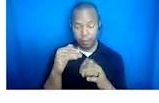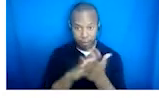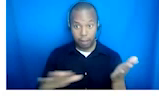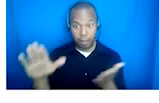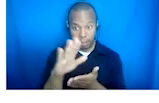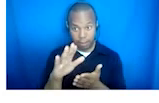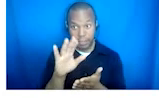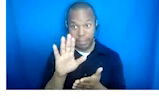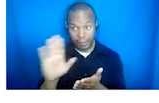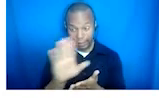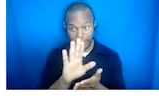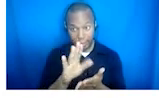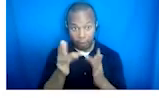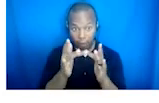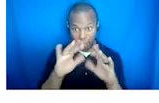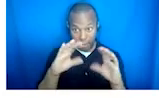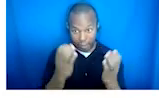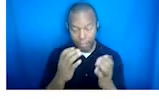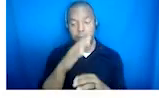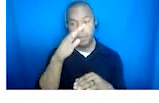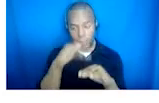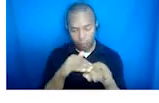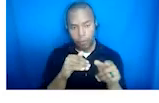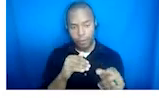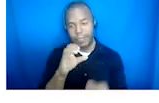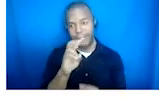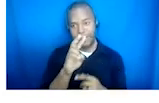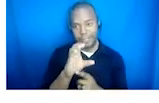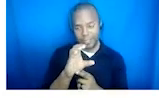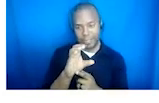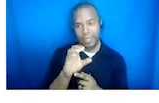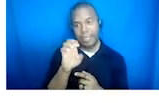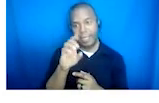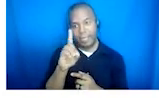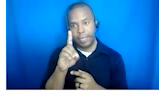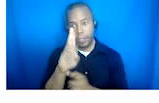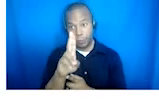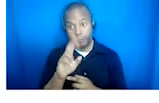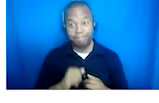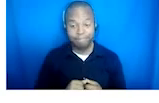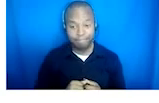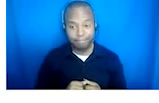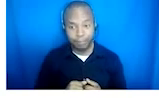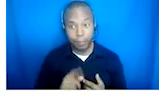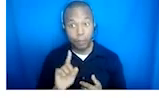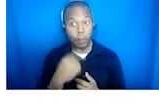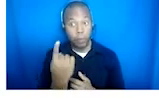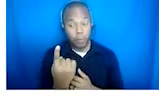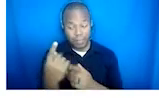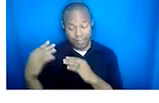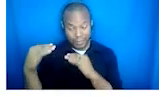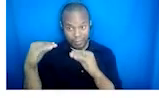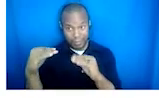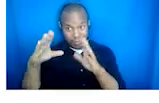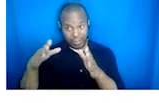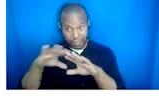in cvc.edu for the search. The only ones that are teaching colleges like we